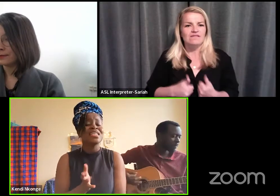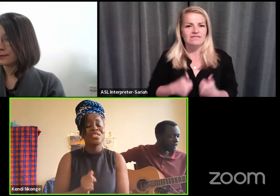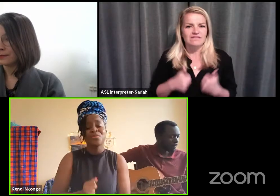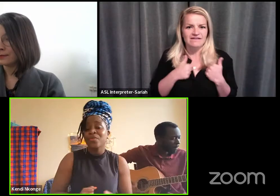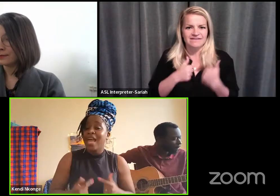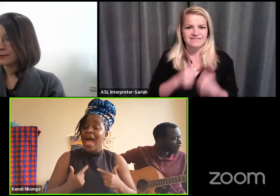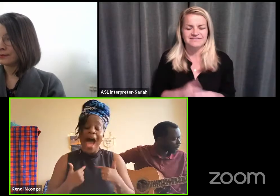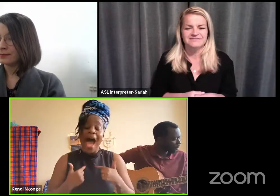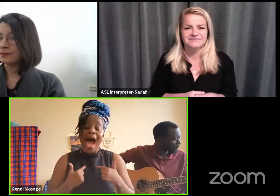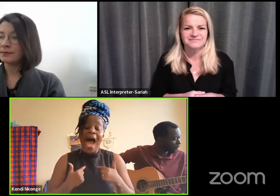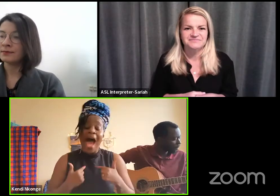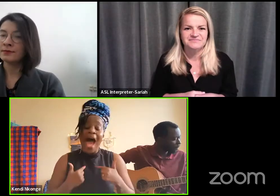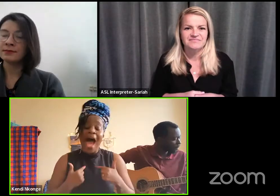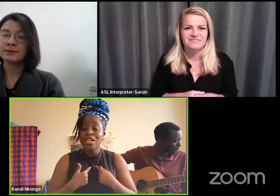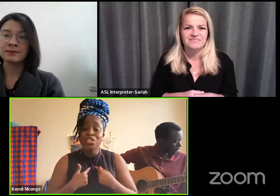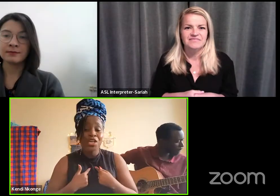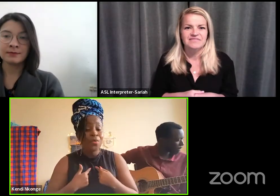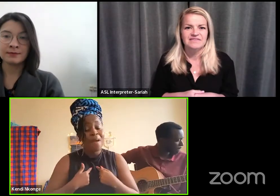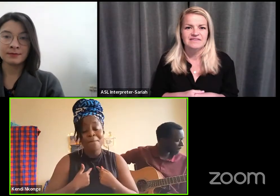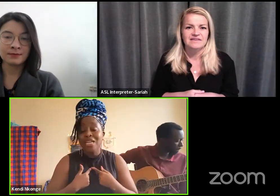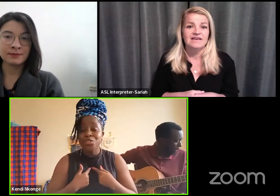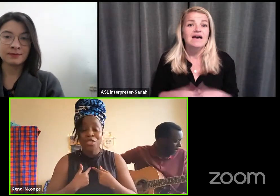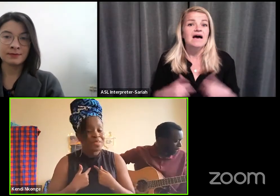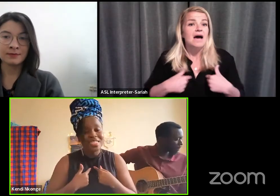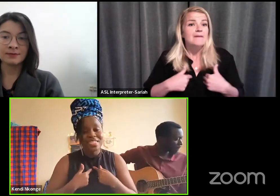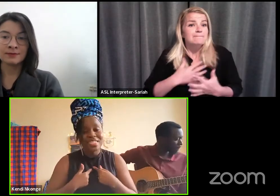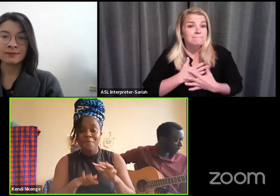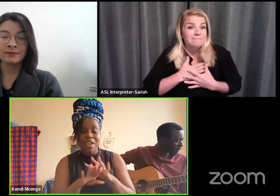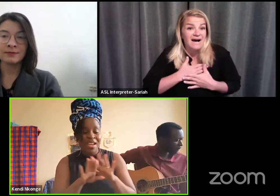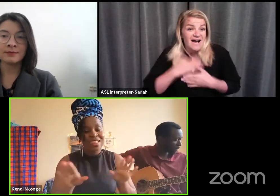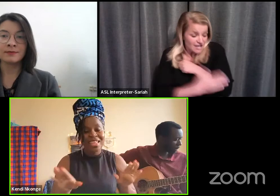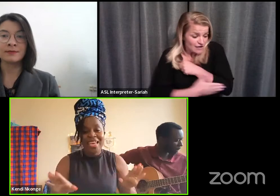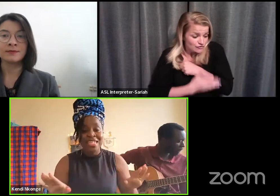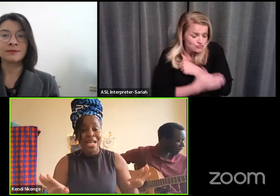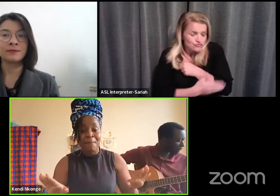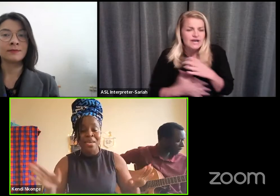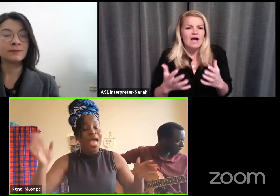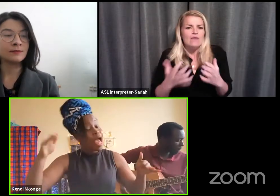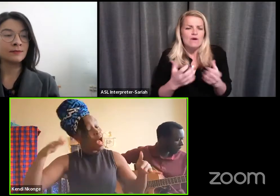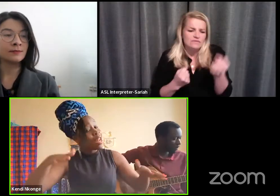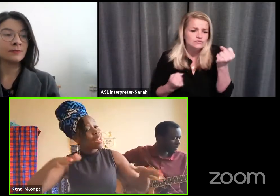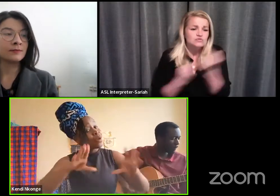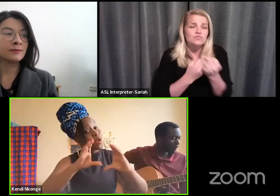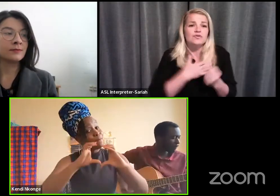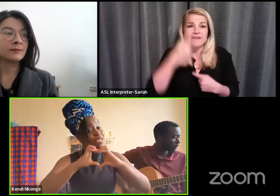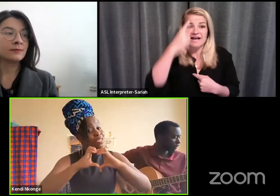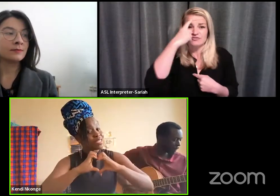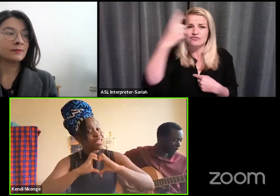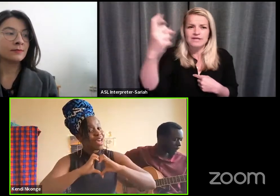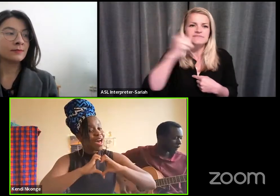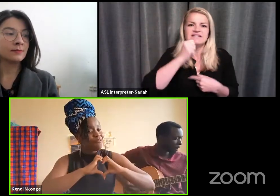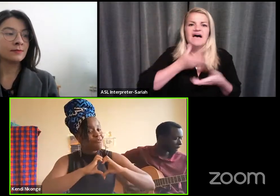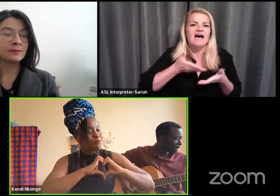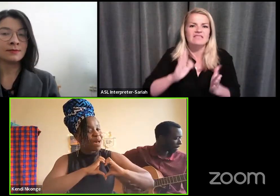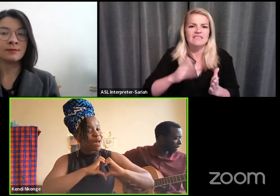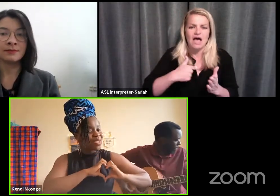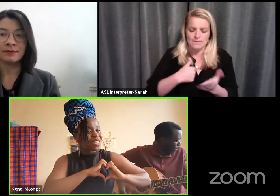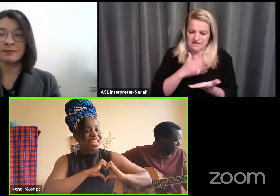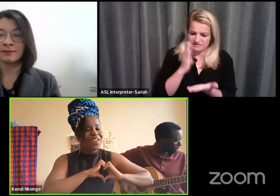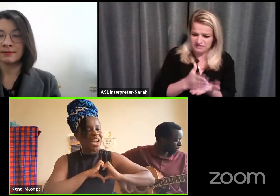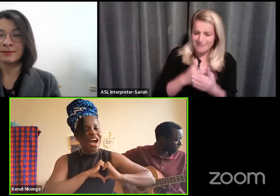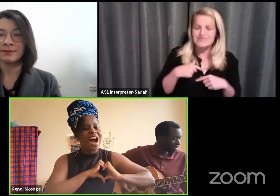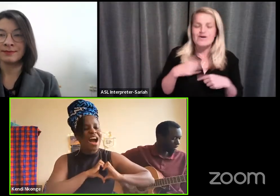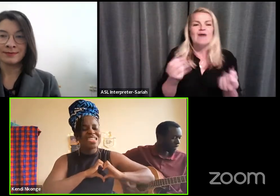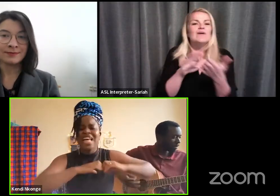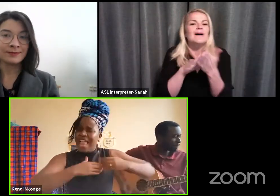place. I want a country where my dreams are safe and nothing can stop me. A land where peace and love abound in